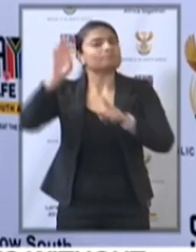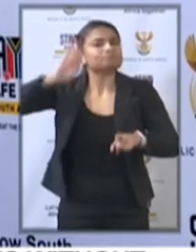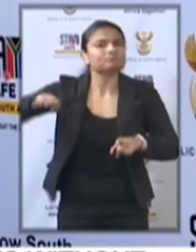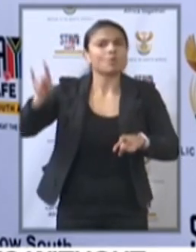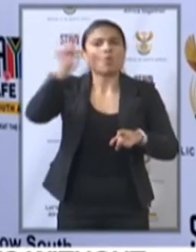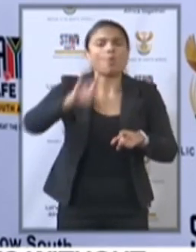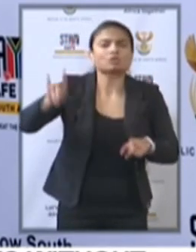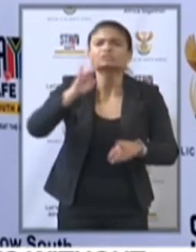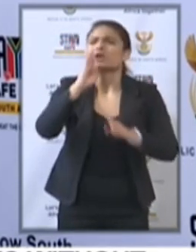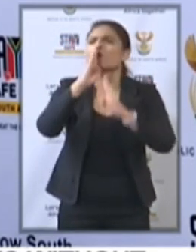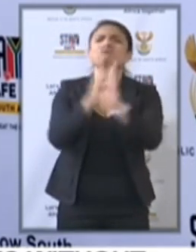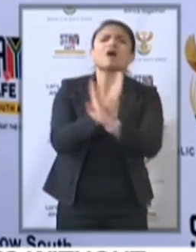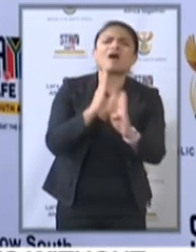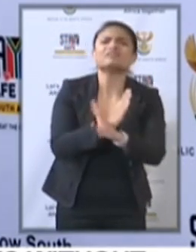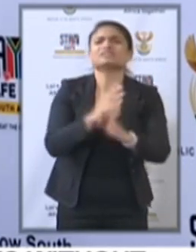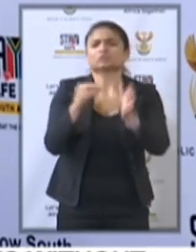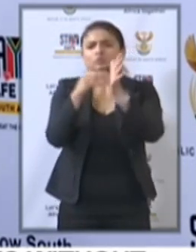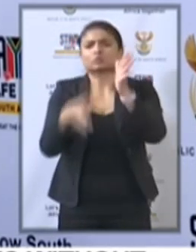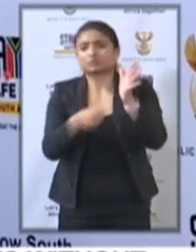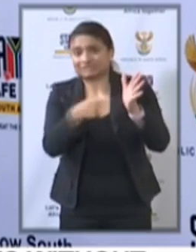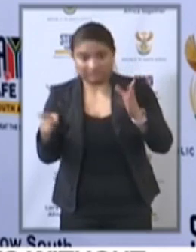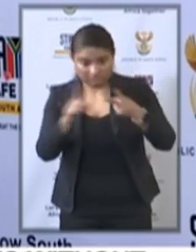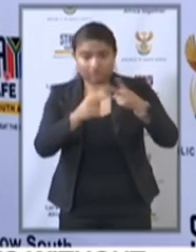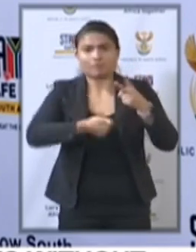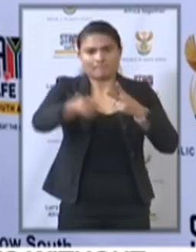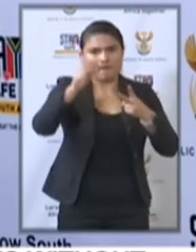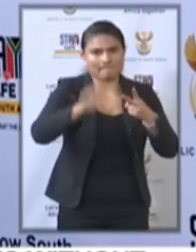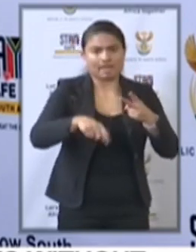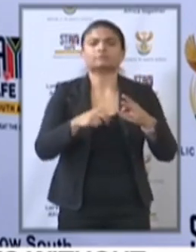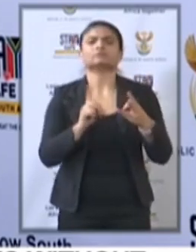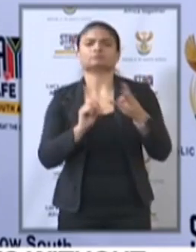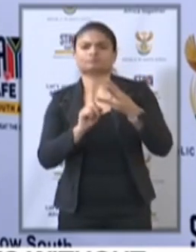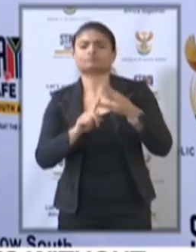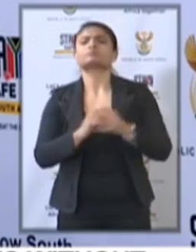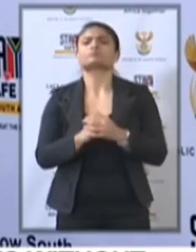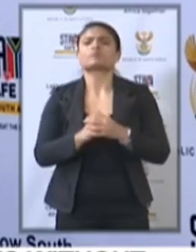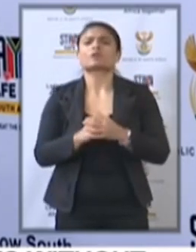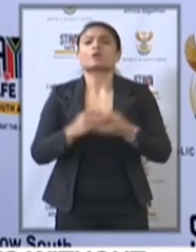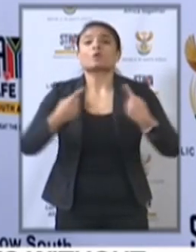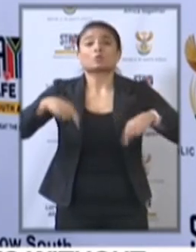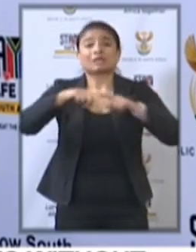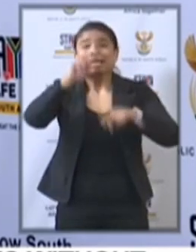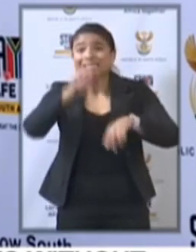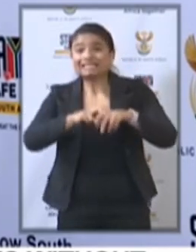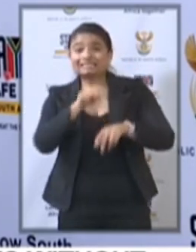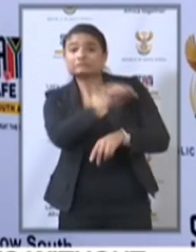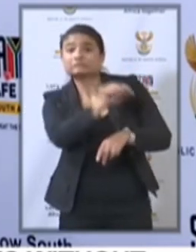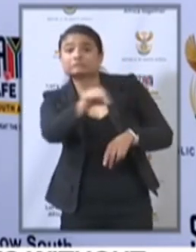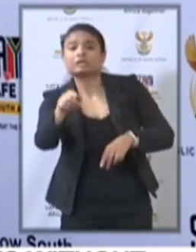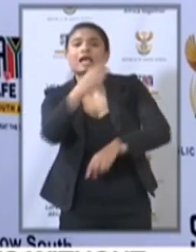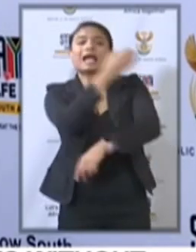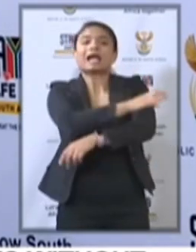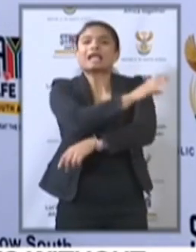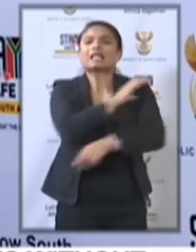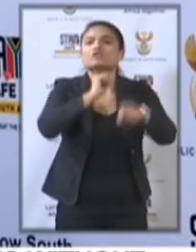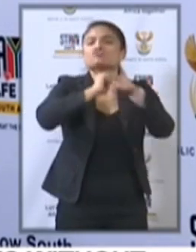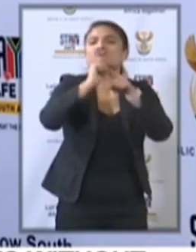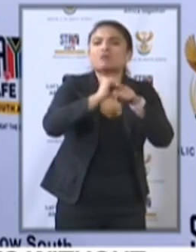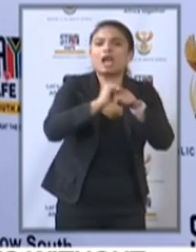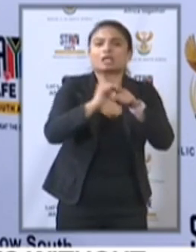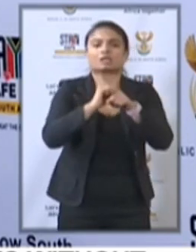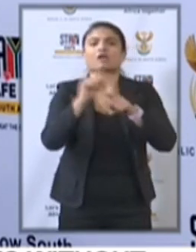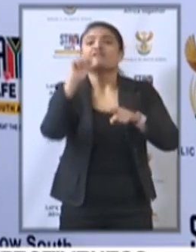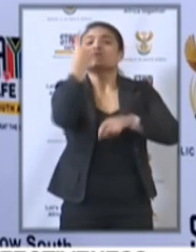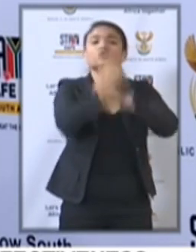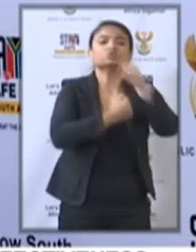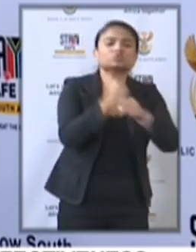accommodation. Students in all years of study that require clinical training in their programs. And postgraduate students